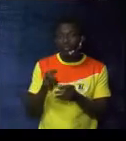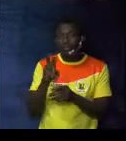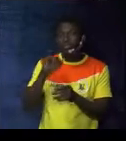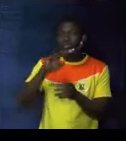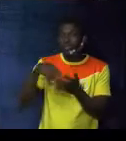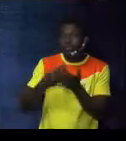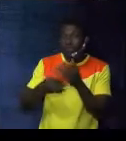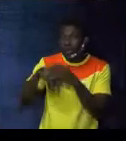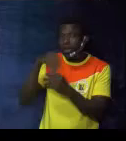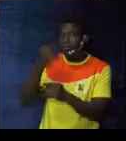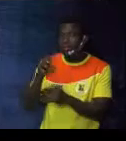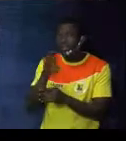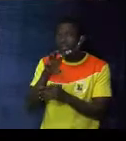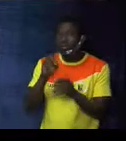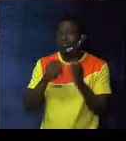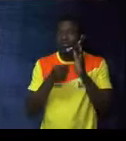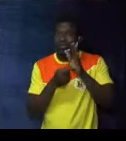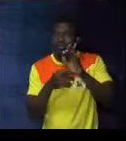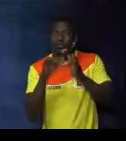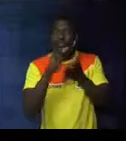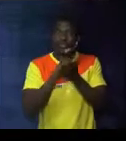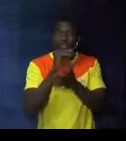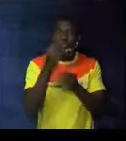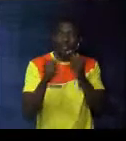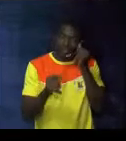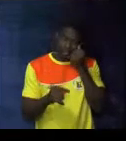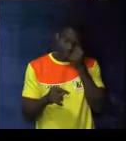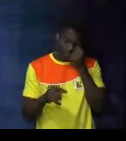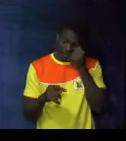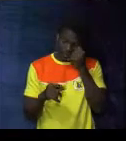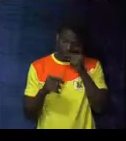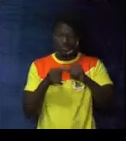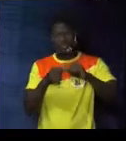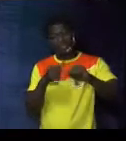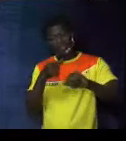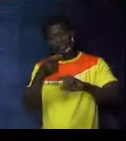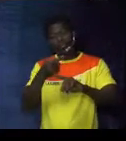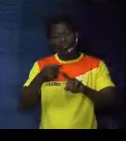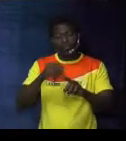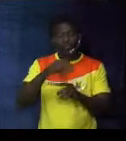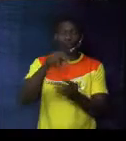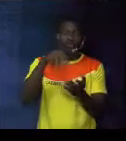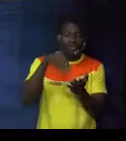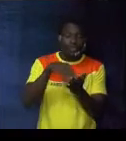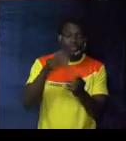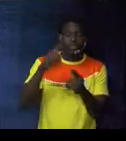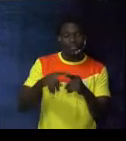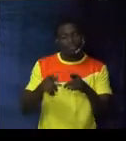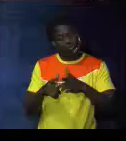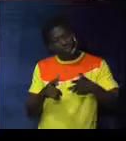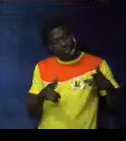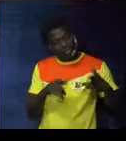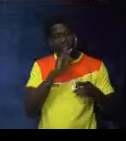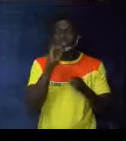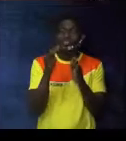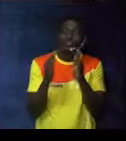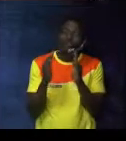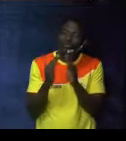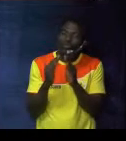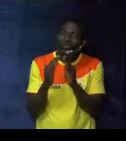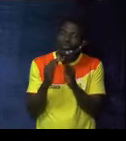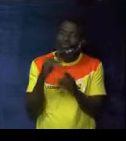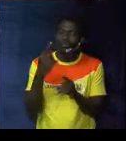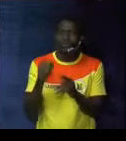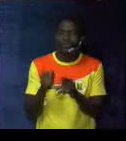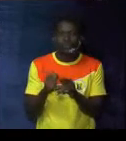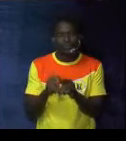of the journey, it falls outside the circle, showing that the distance from the center to the left in this case is